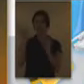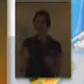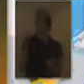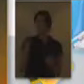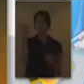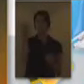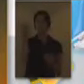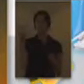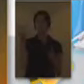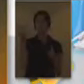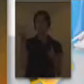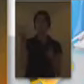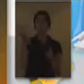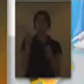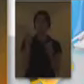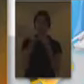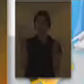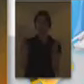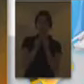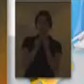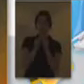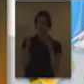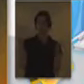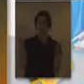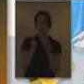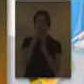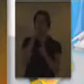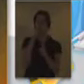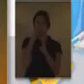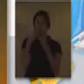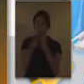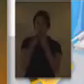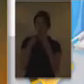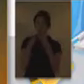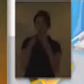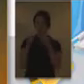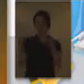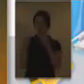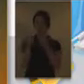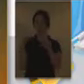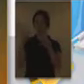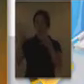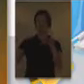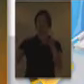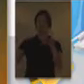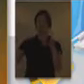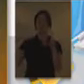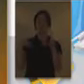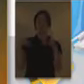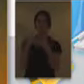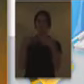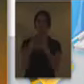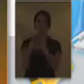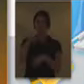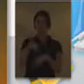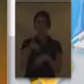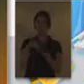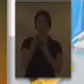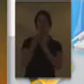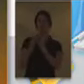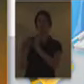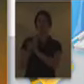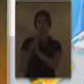I reduced this one down a little bit because otherwise it wouldn't have fitted on the slide, but here we've got high contrast icons with a mixed version, that is, in other